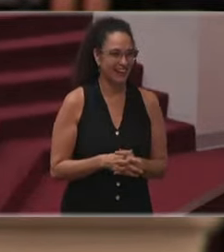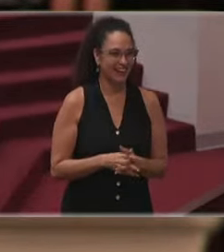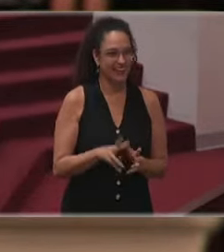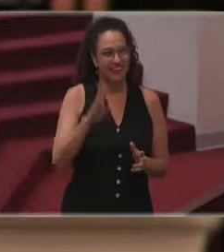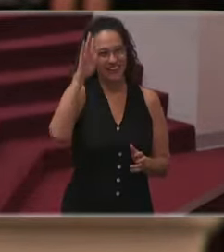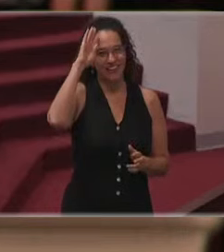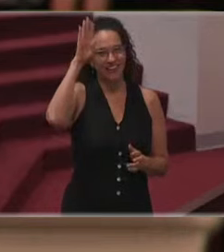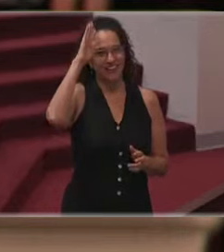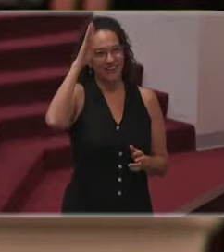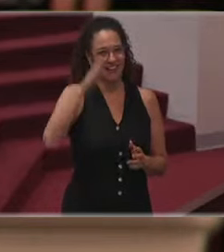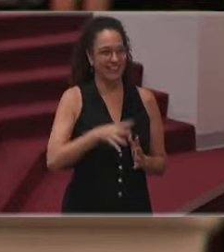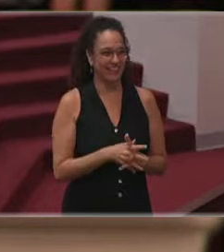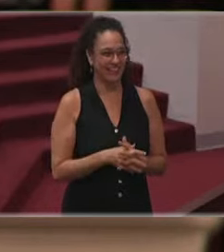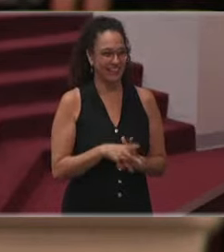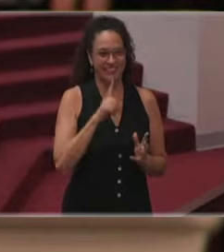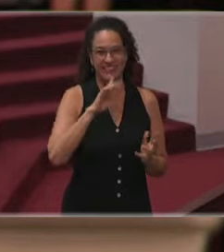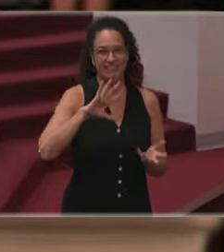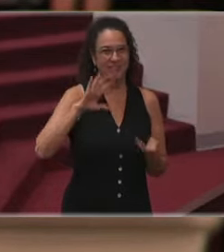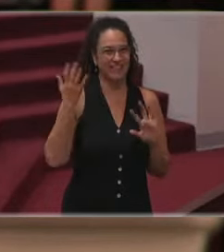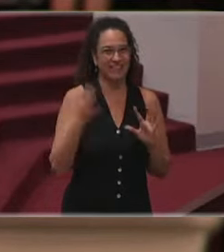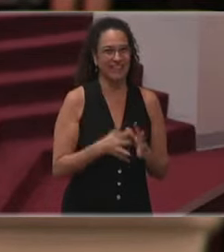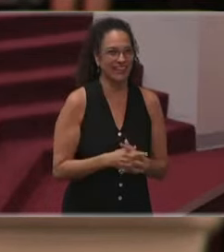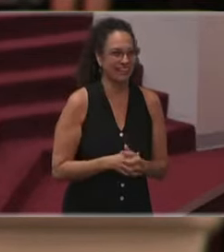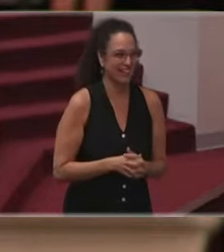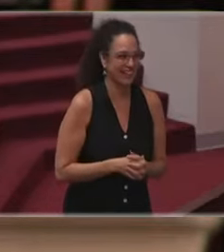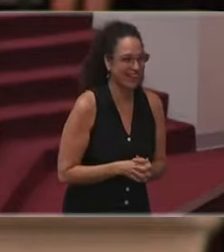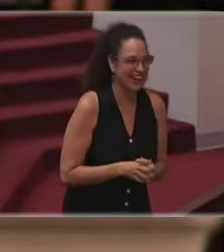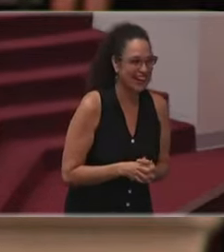This is so messed up. You know, huh?